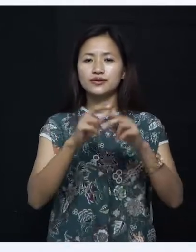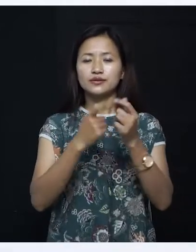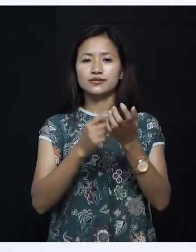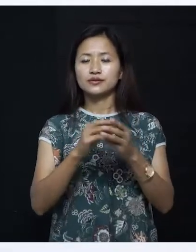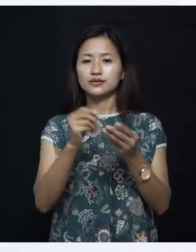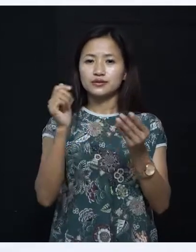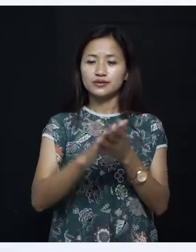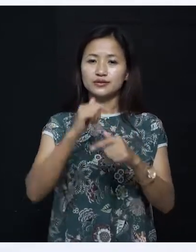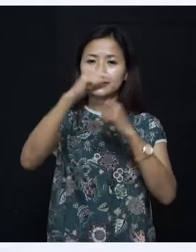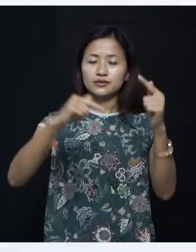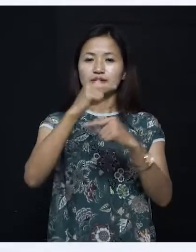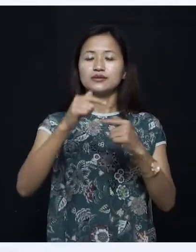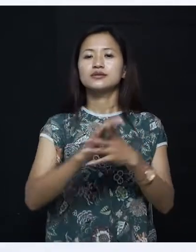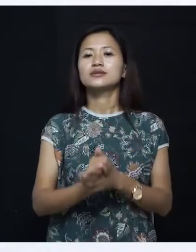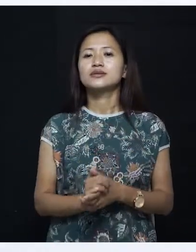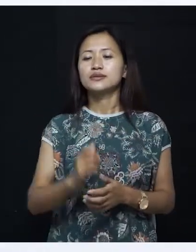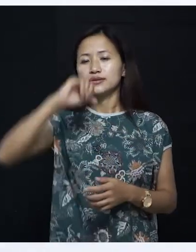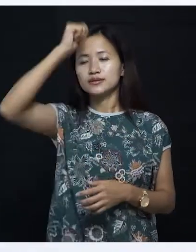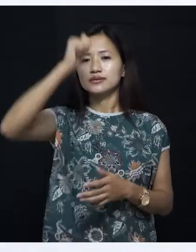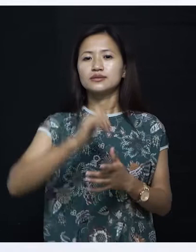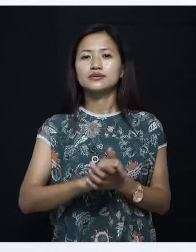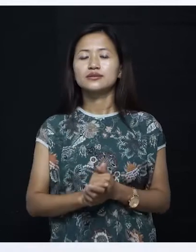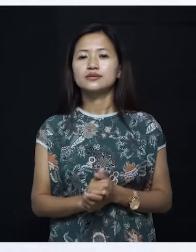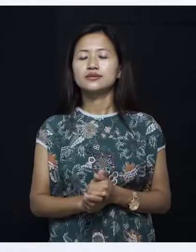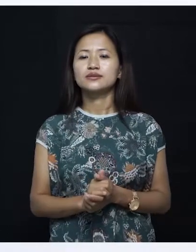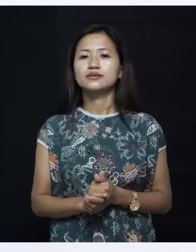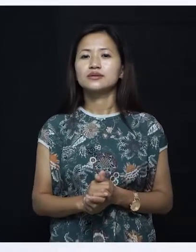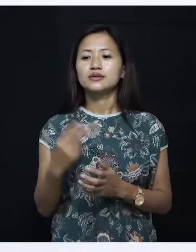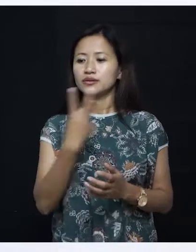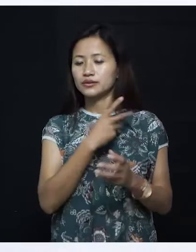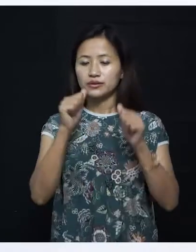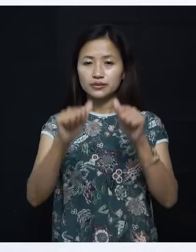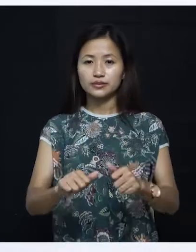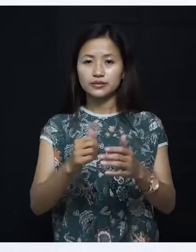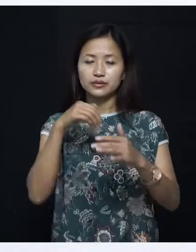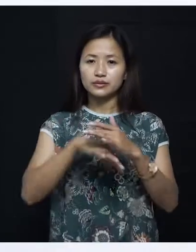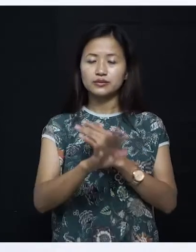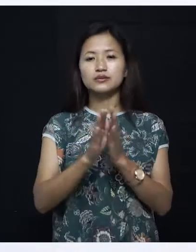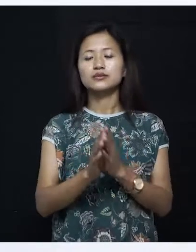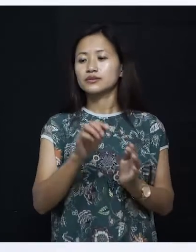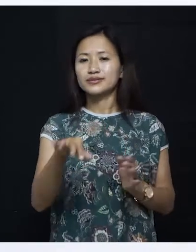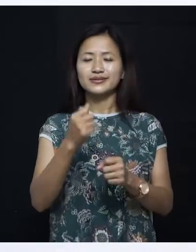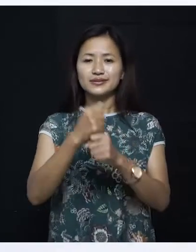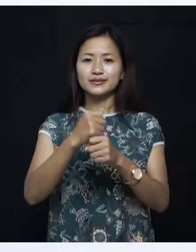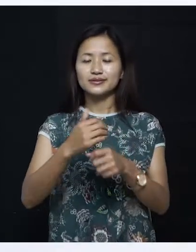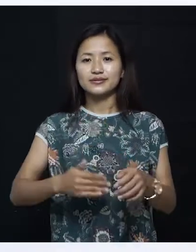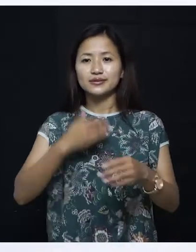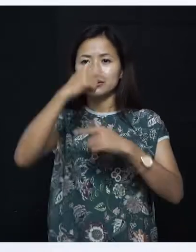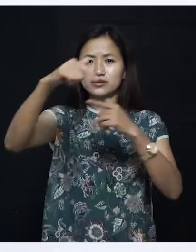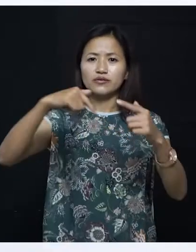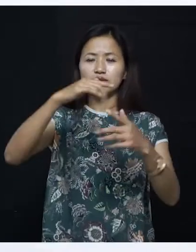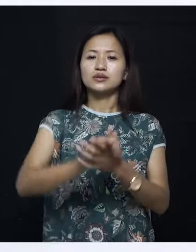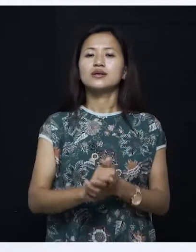fertilizers industries that the Indian, okay, we were able to undergo this green revolution,